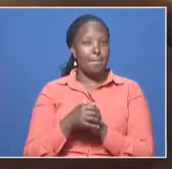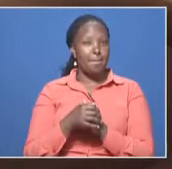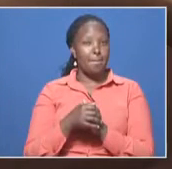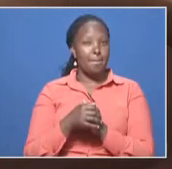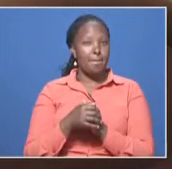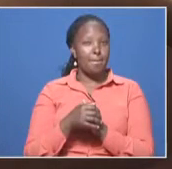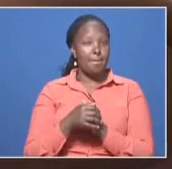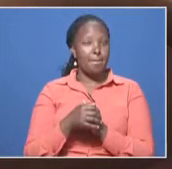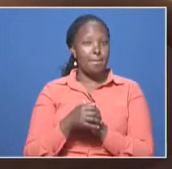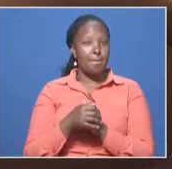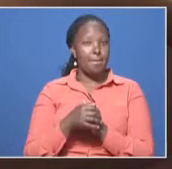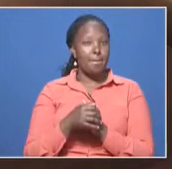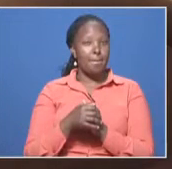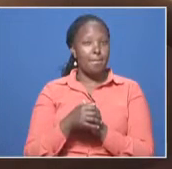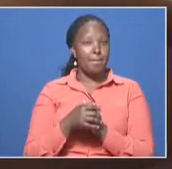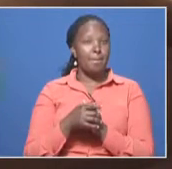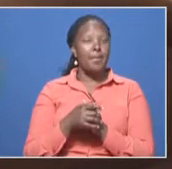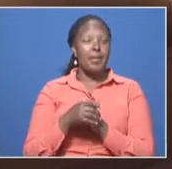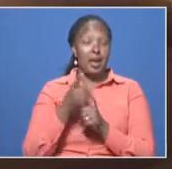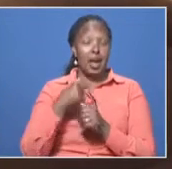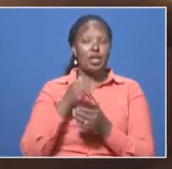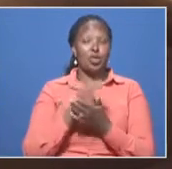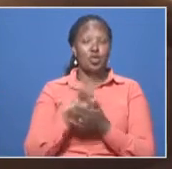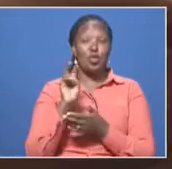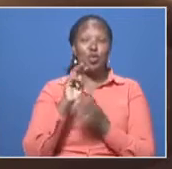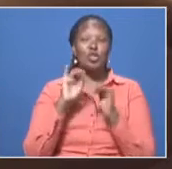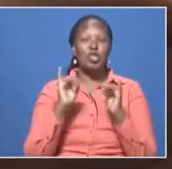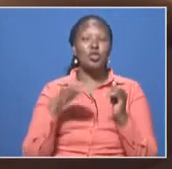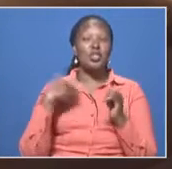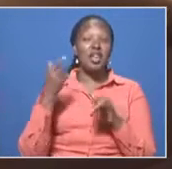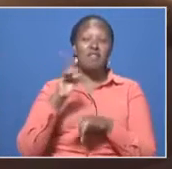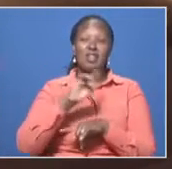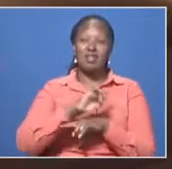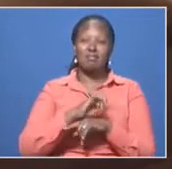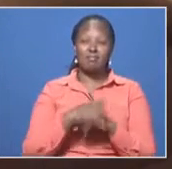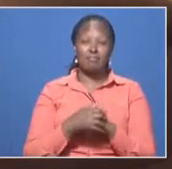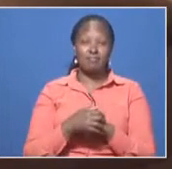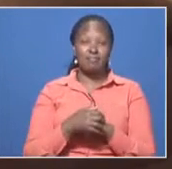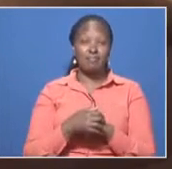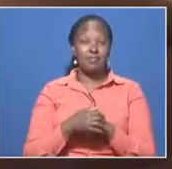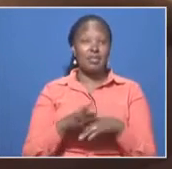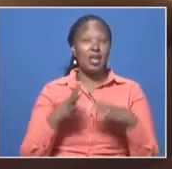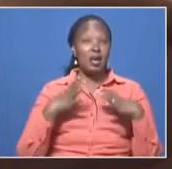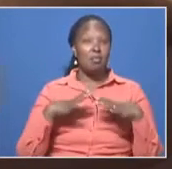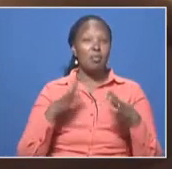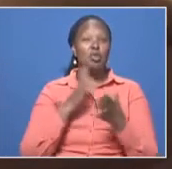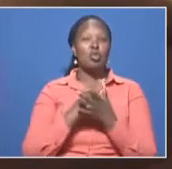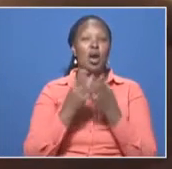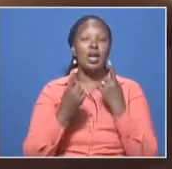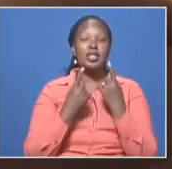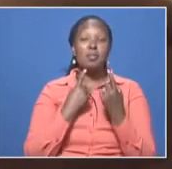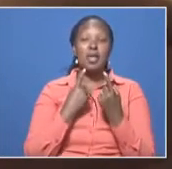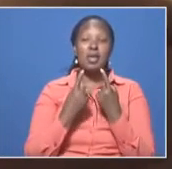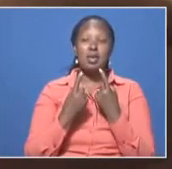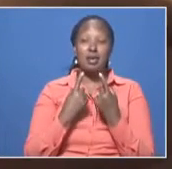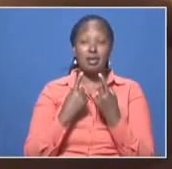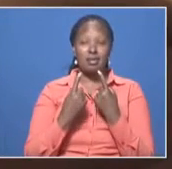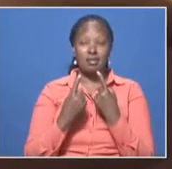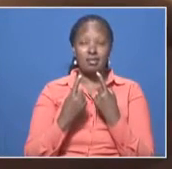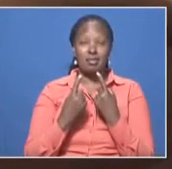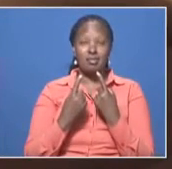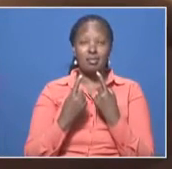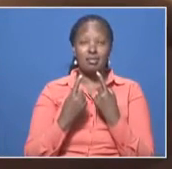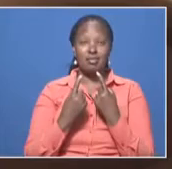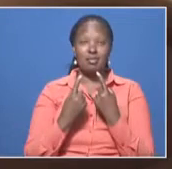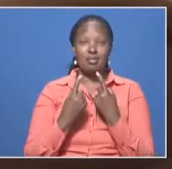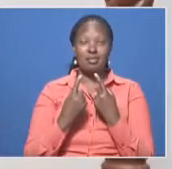But when you watch the news every day, right. People are speaking, and that in